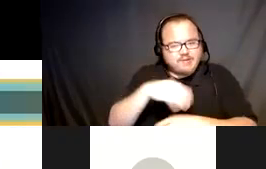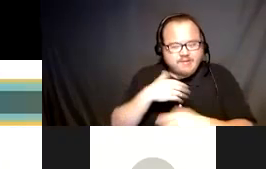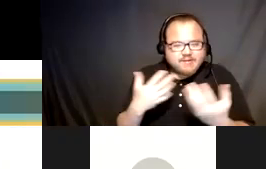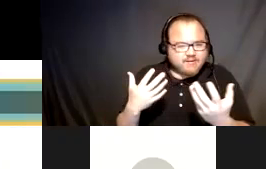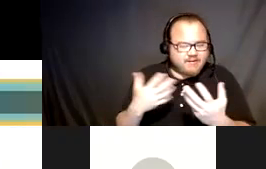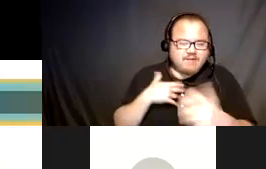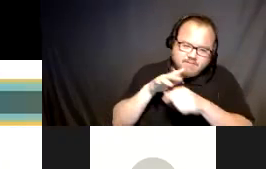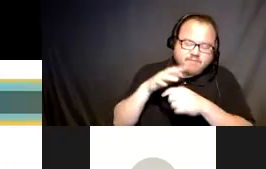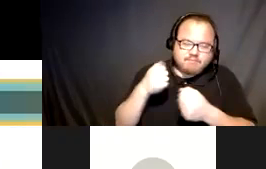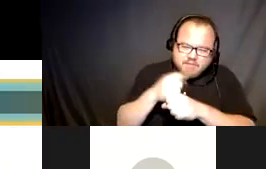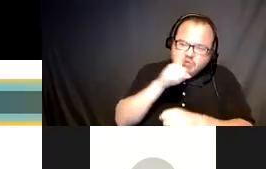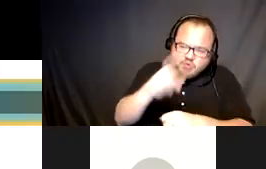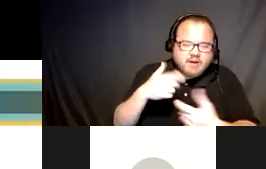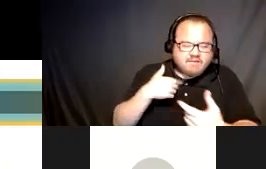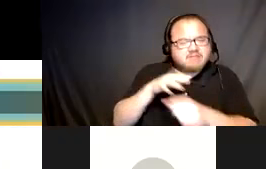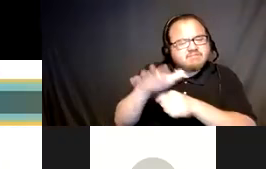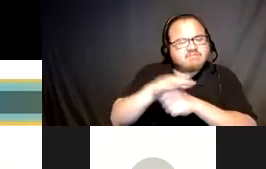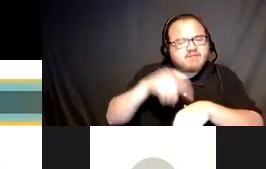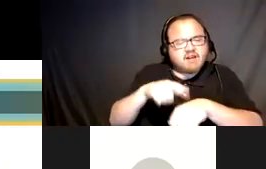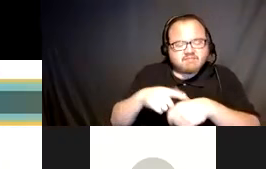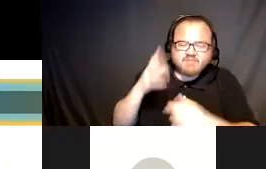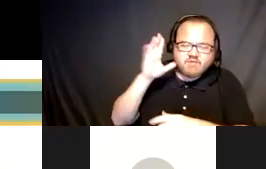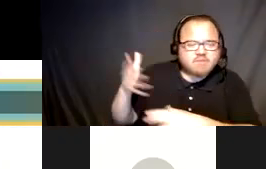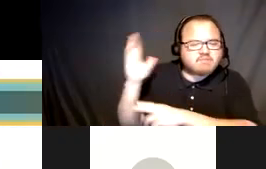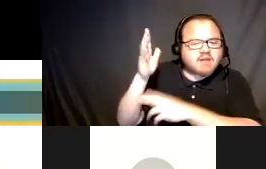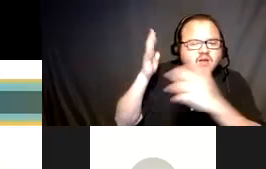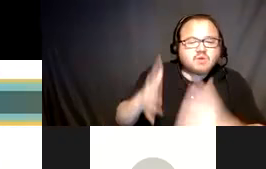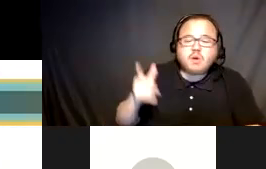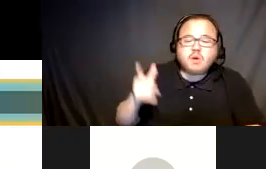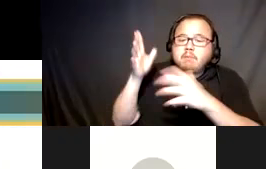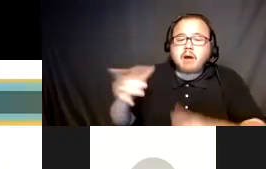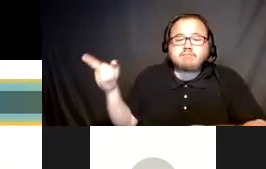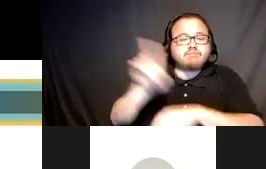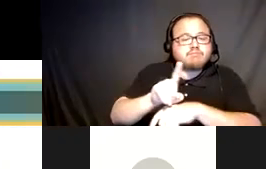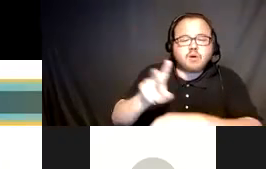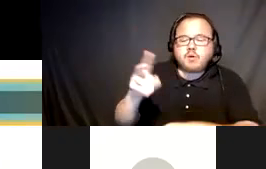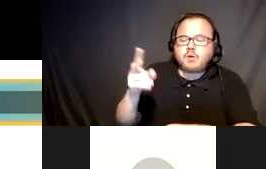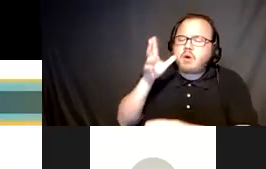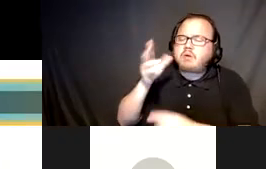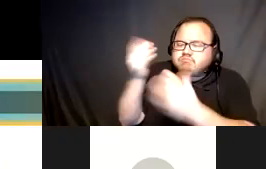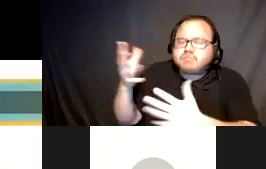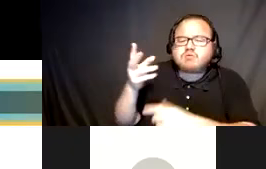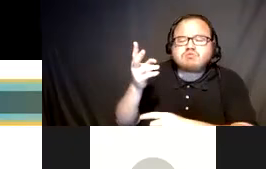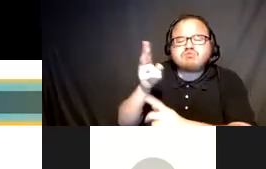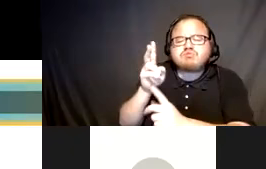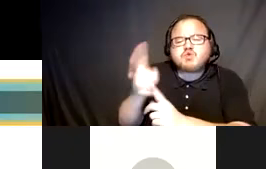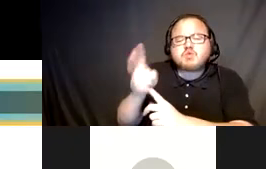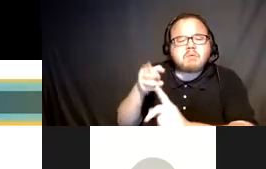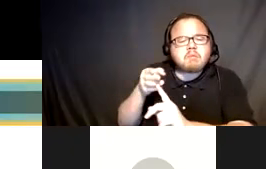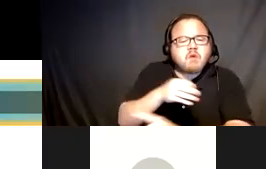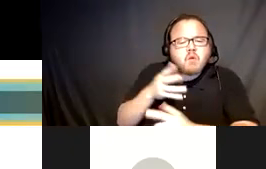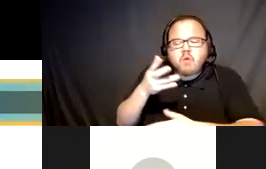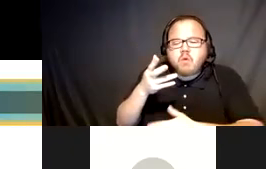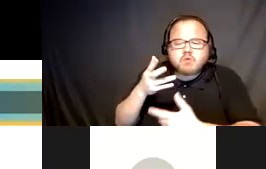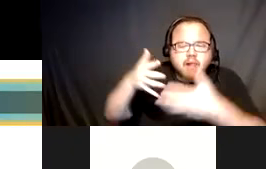time for all of our presenters. So I will be giving each of you presenters a 2-minute warning during your time, so you all are aware the amount of time